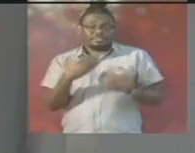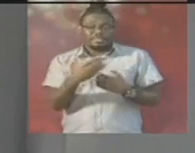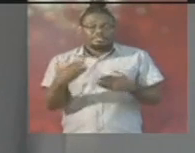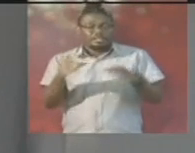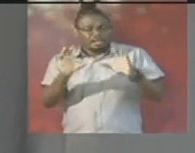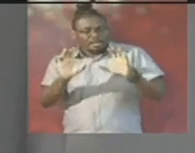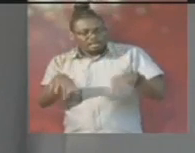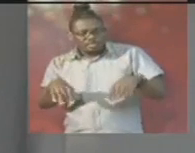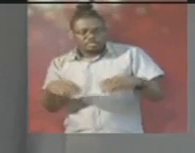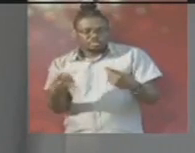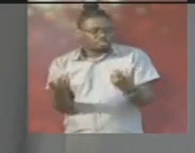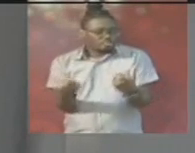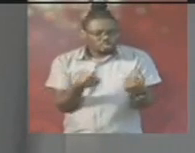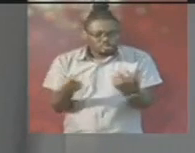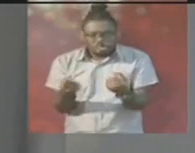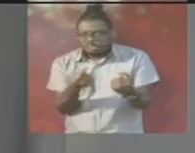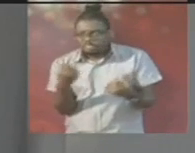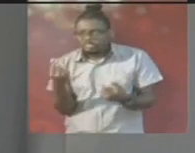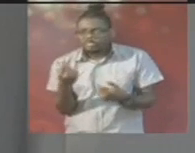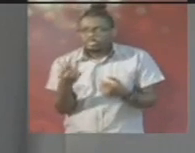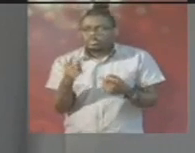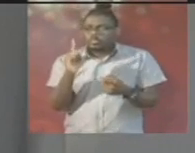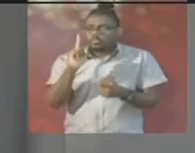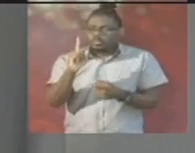breathe. Relax,